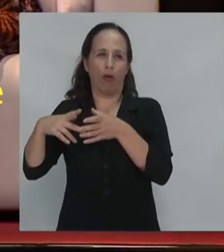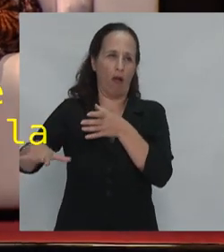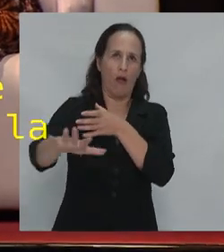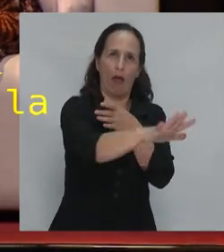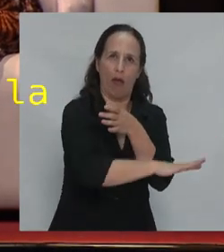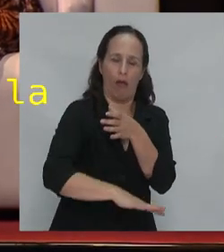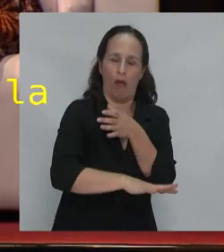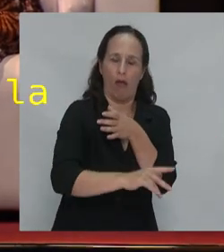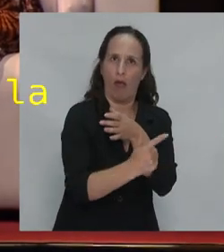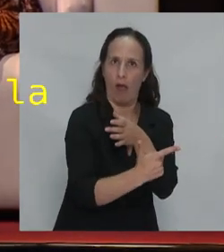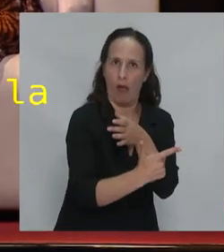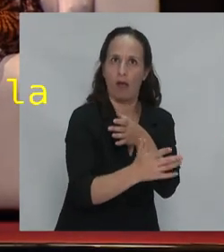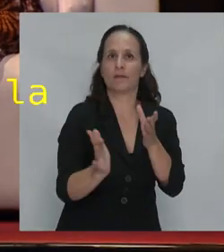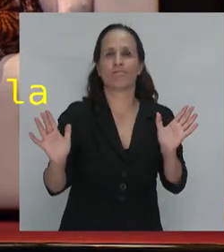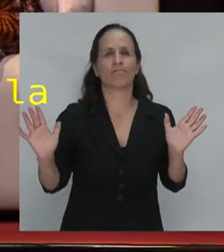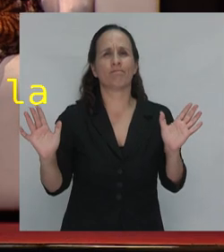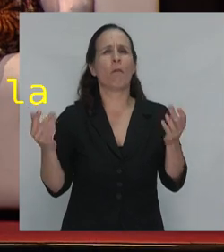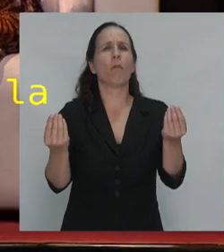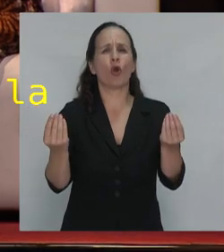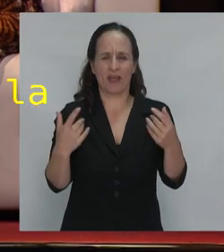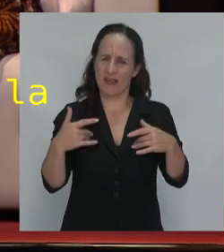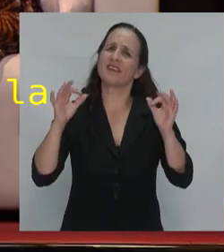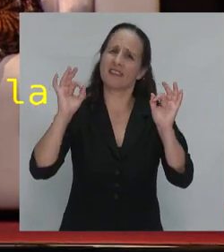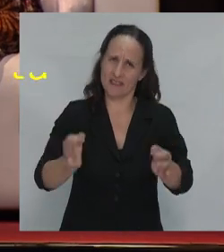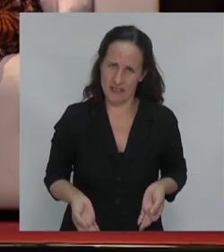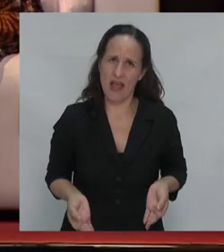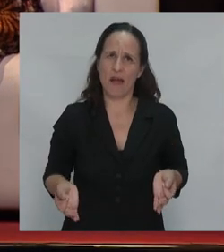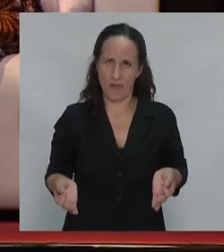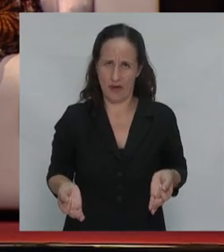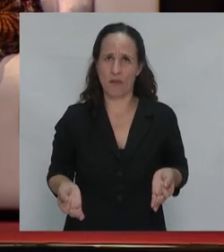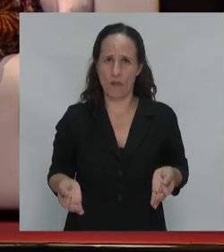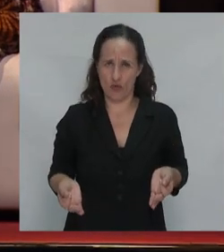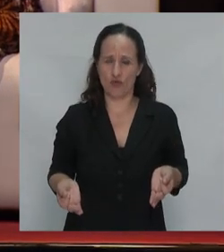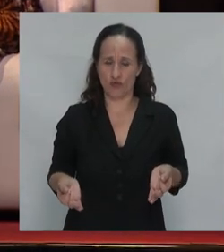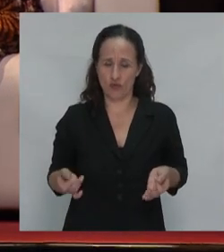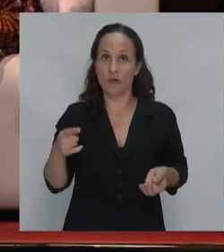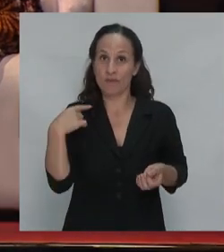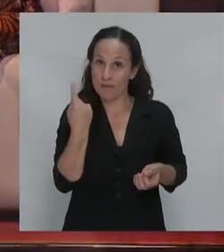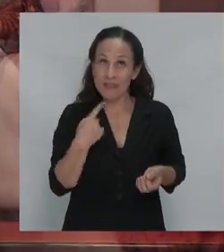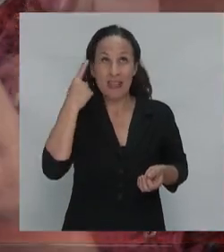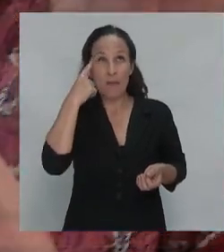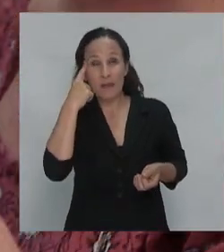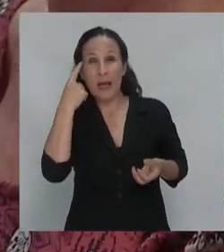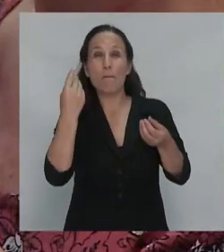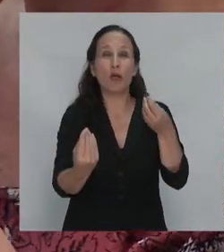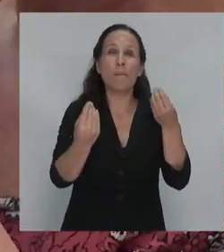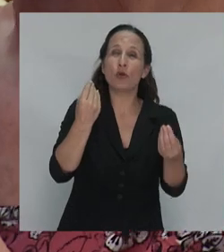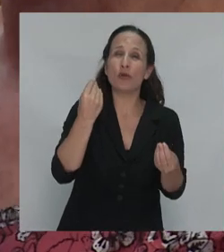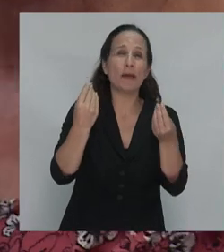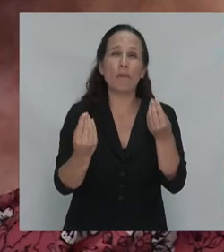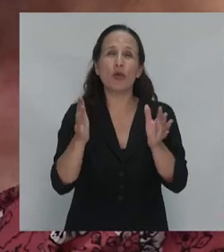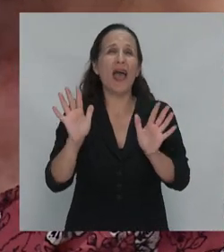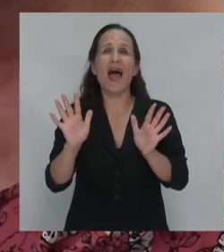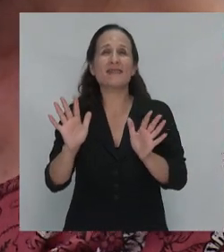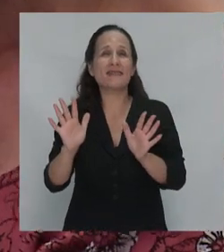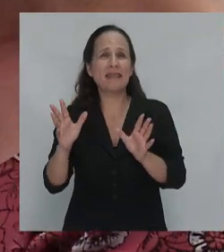is happening. If we don't find out why and fight to resolve it,